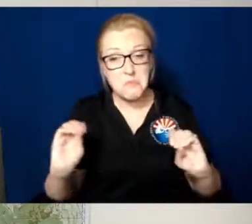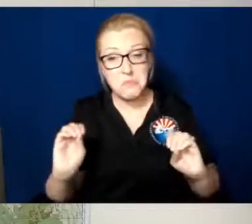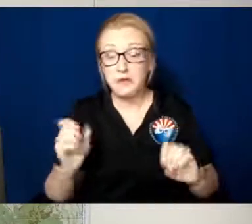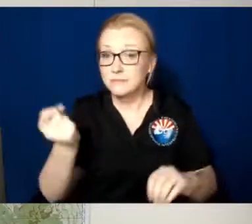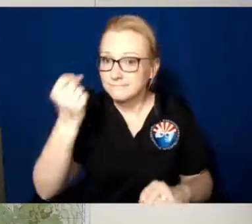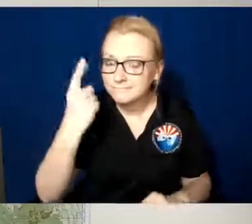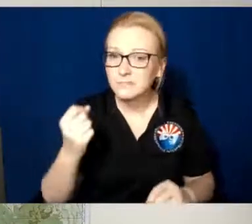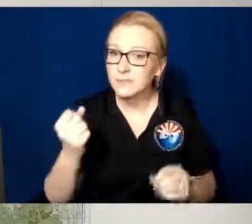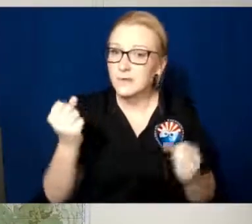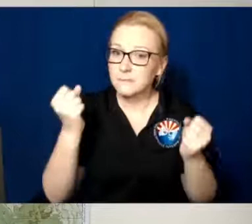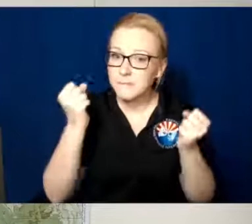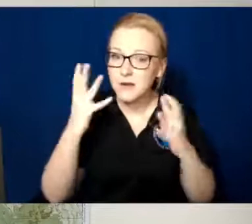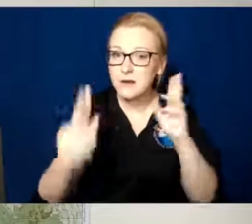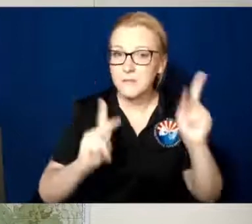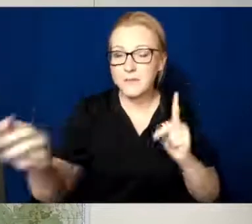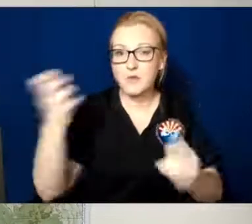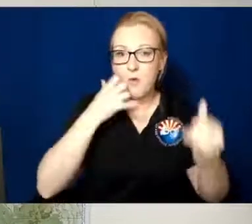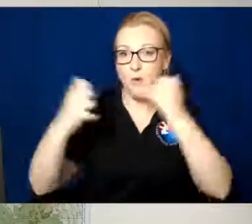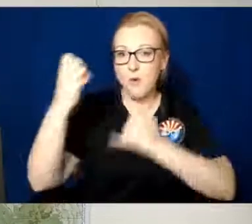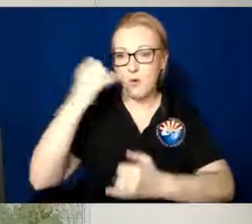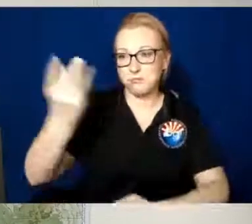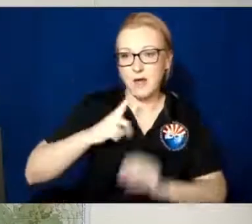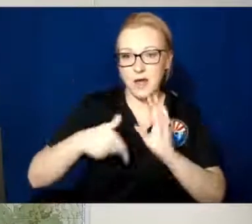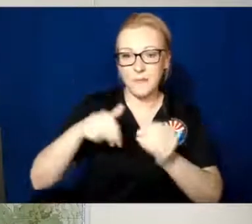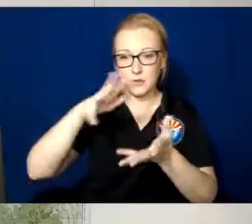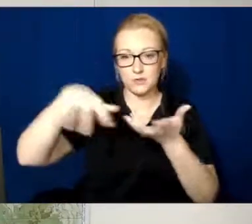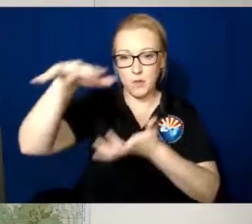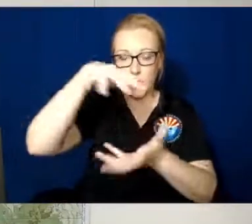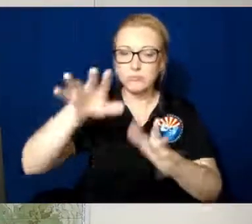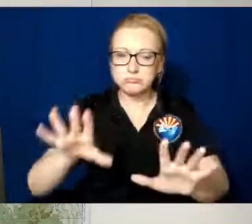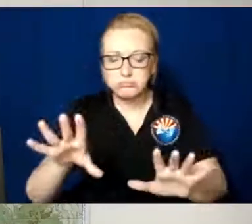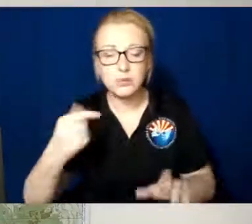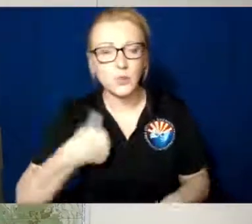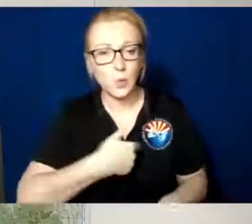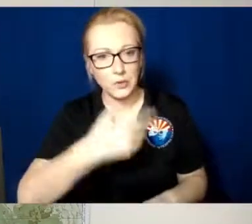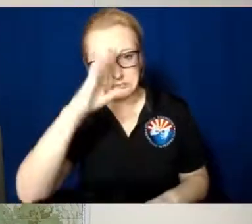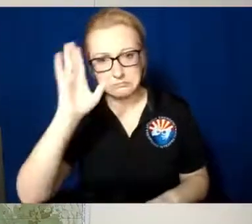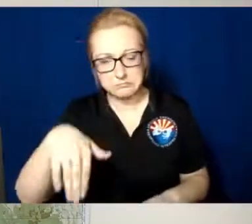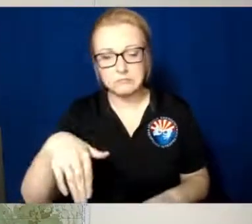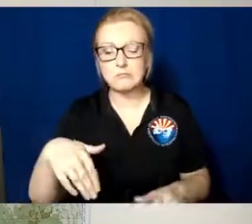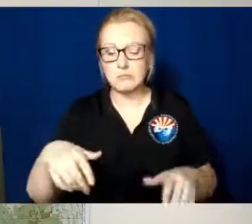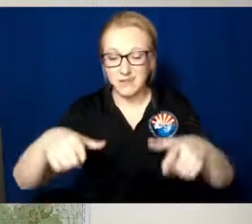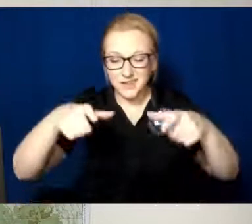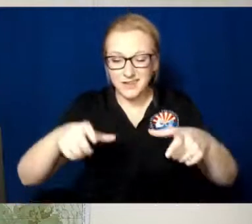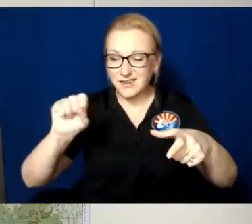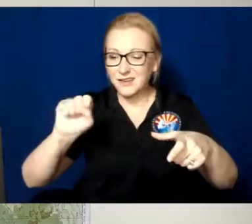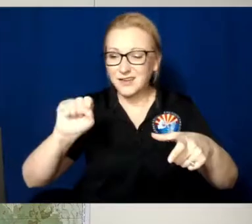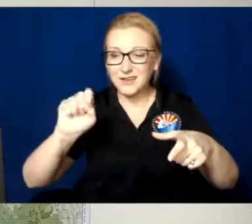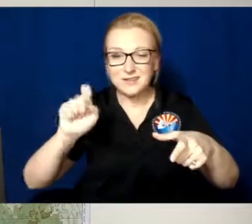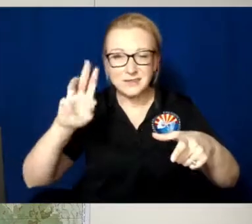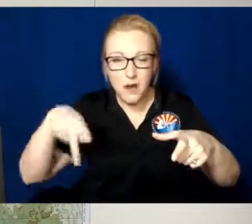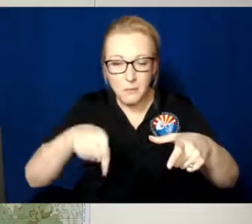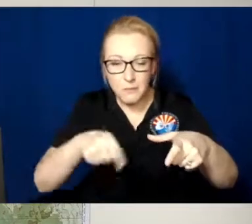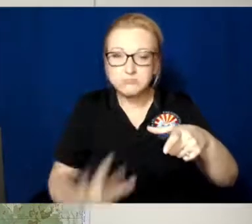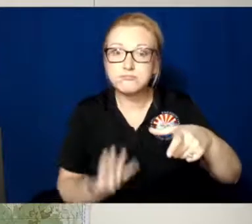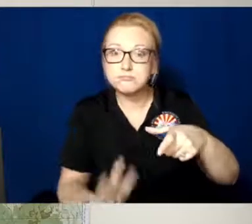lot of phone calls about smoke reports. You know, obviously we know there's still a lot of burning stump holes and those type of